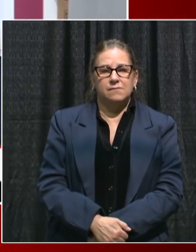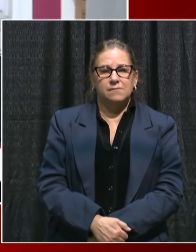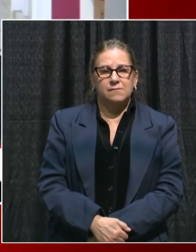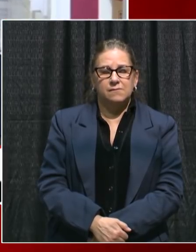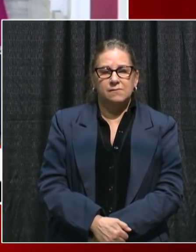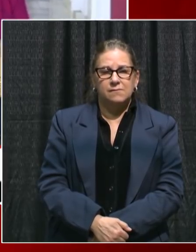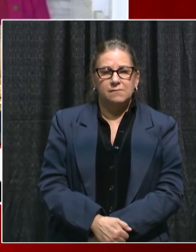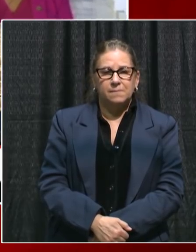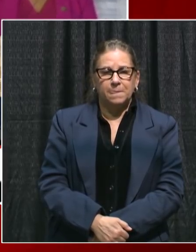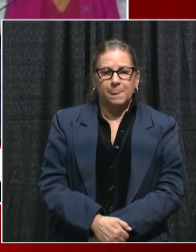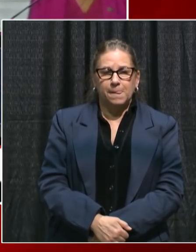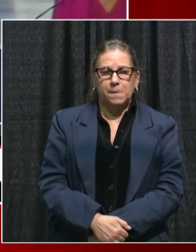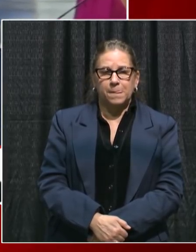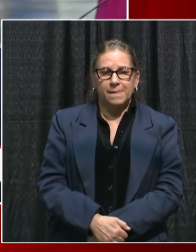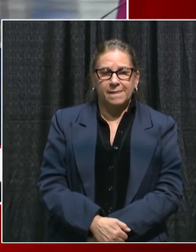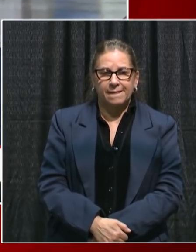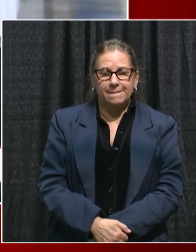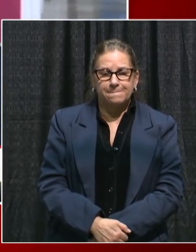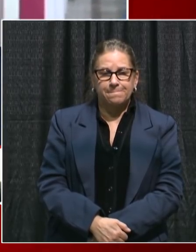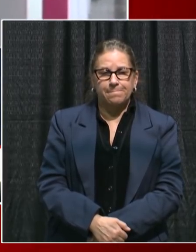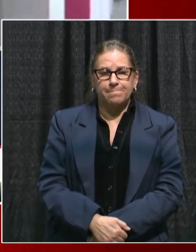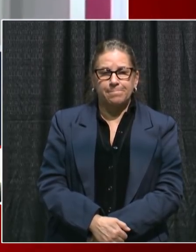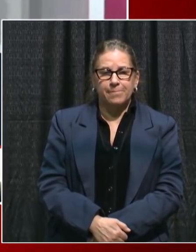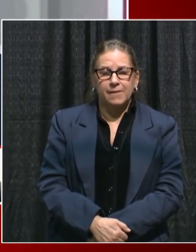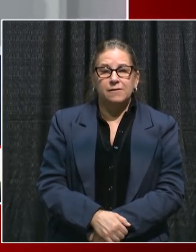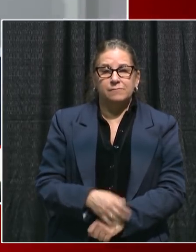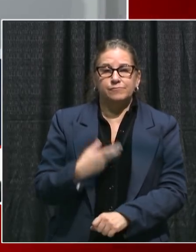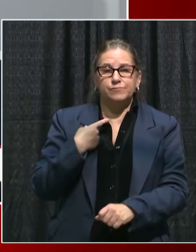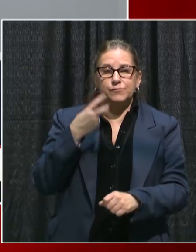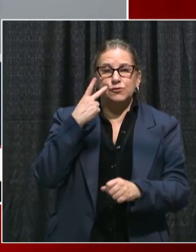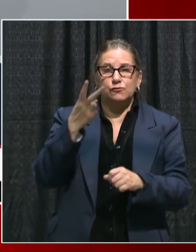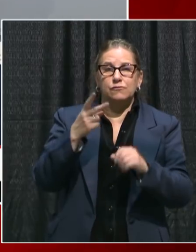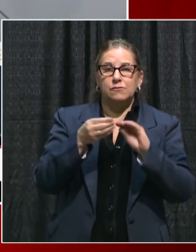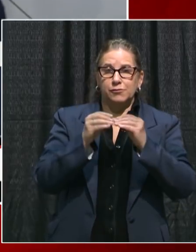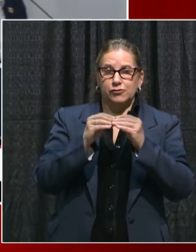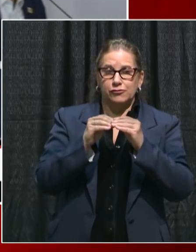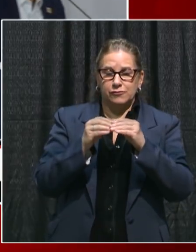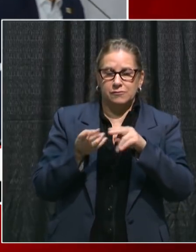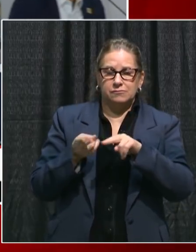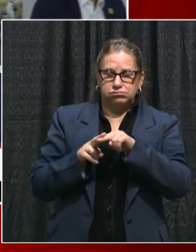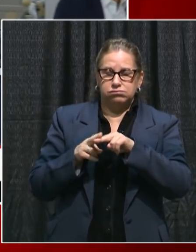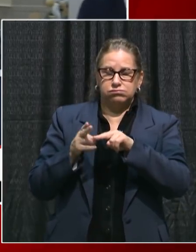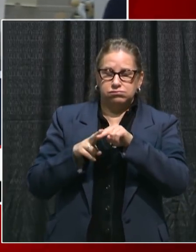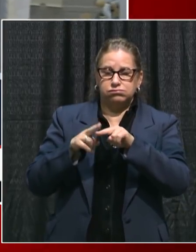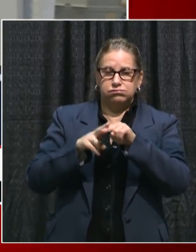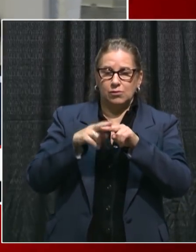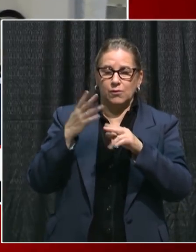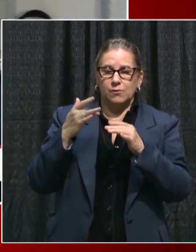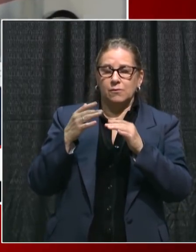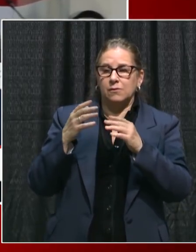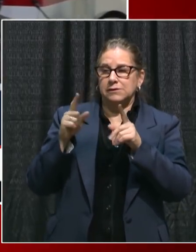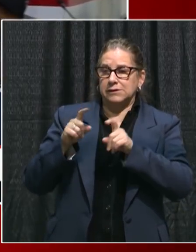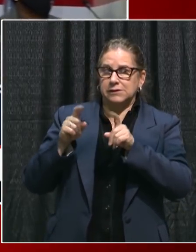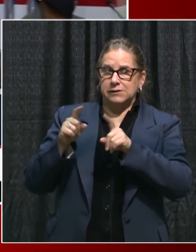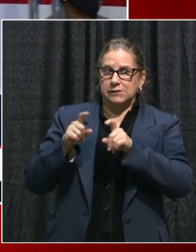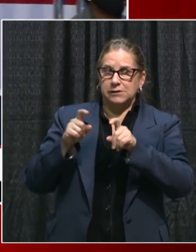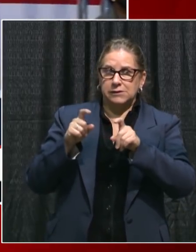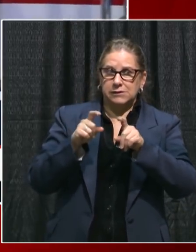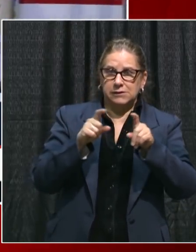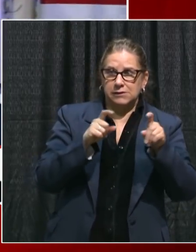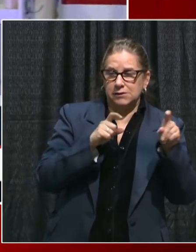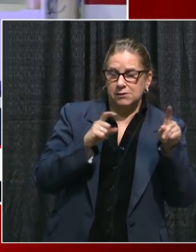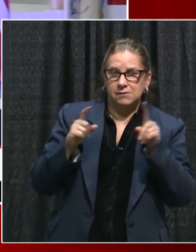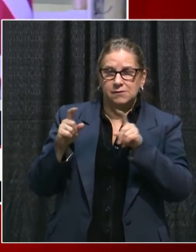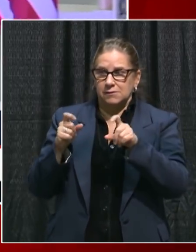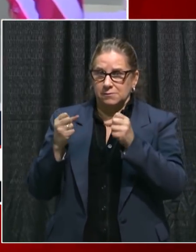we've seen an increase in the number of samples that are submitted. So we test all the samples that are provided to us and are submitted. And this